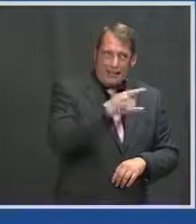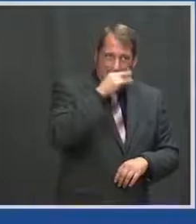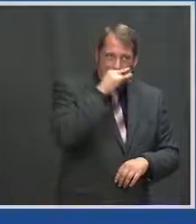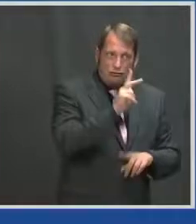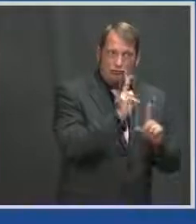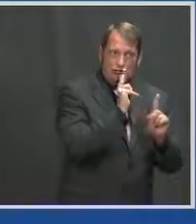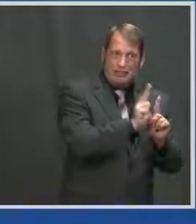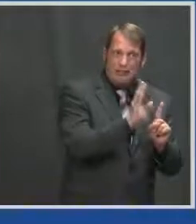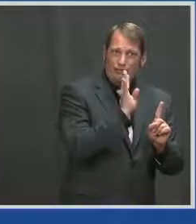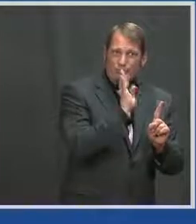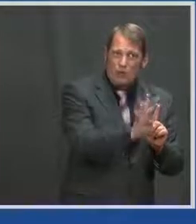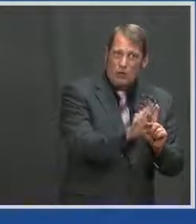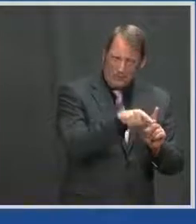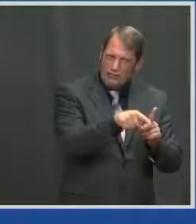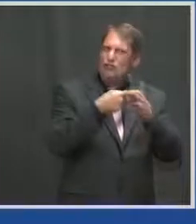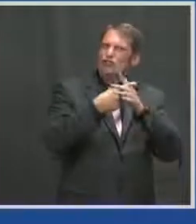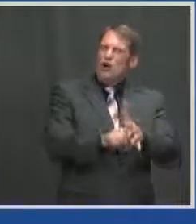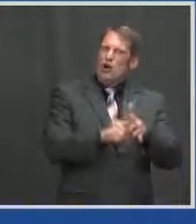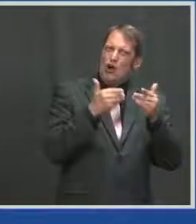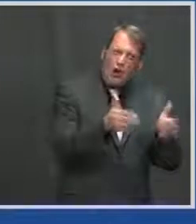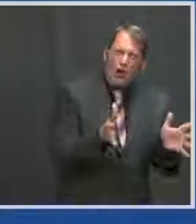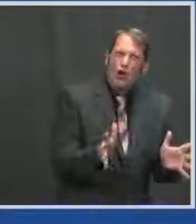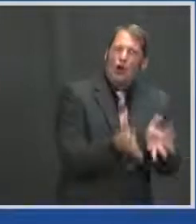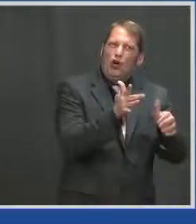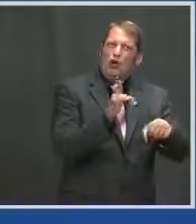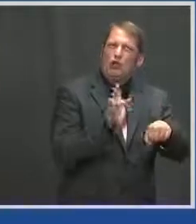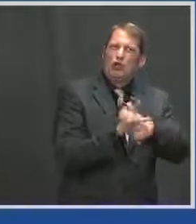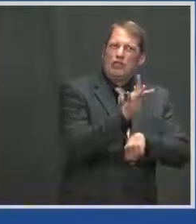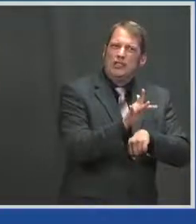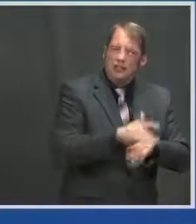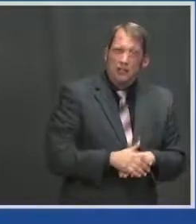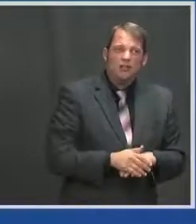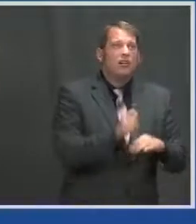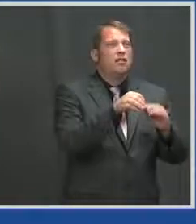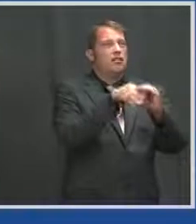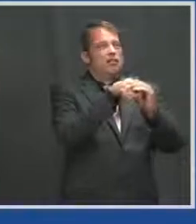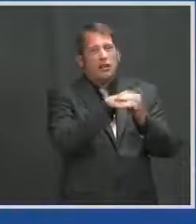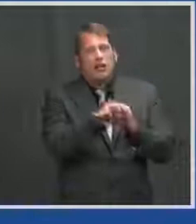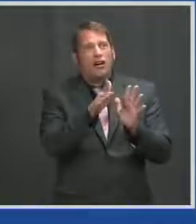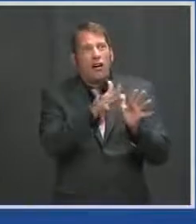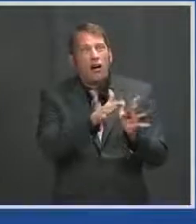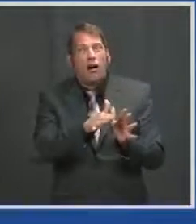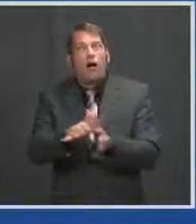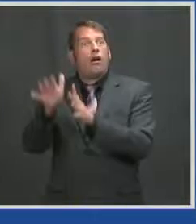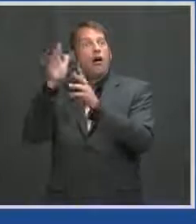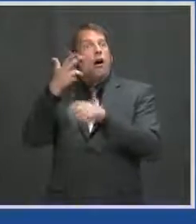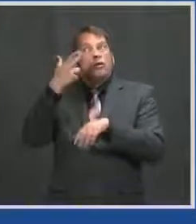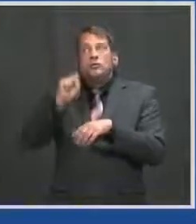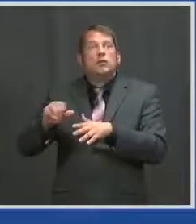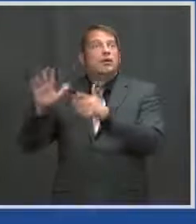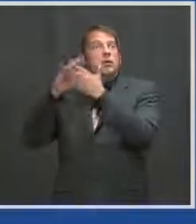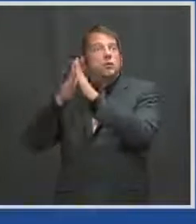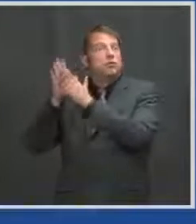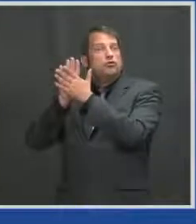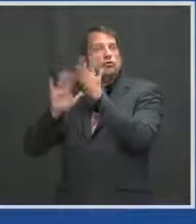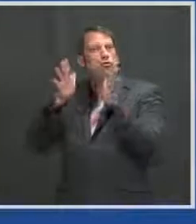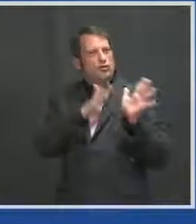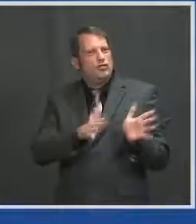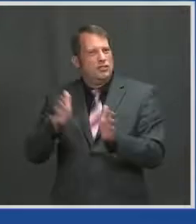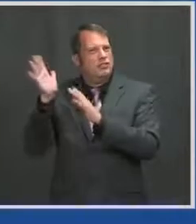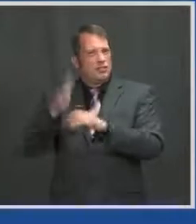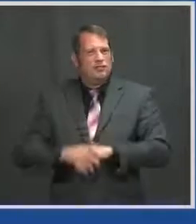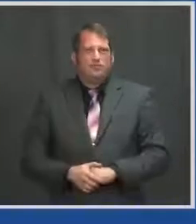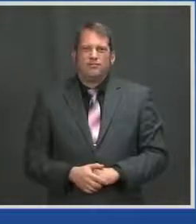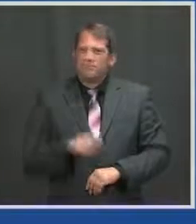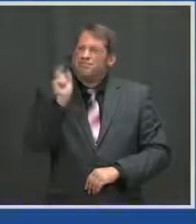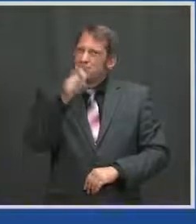end to 2 years of community college after high school, we have some serious decisions to make and fundamental